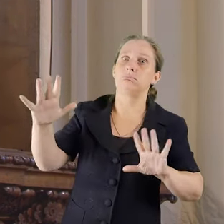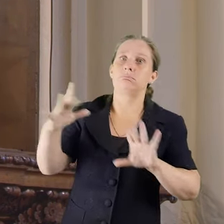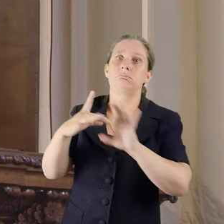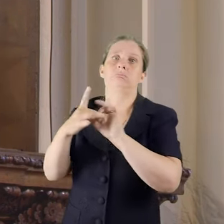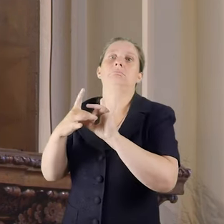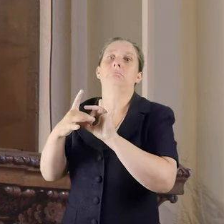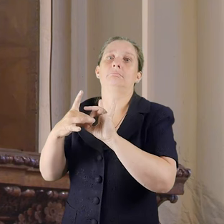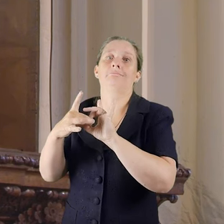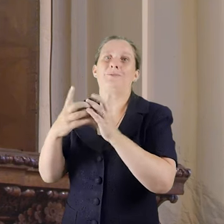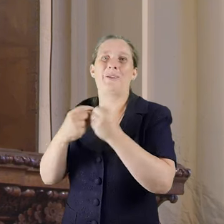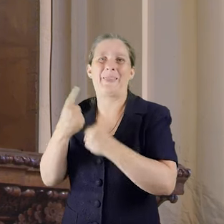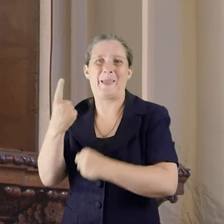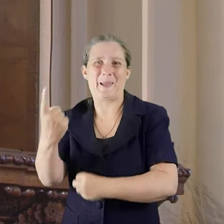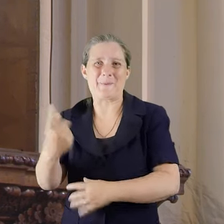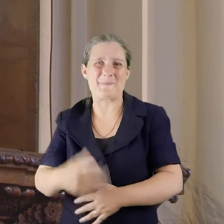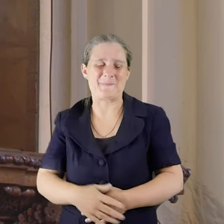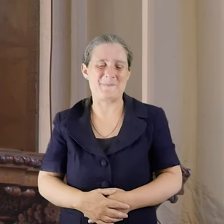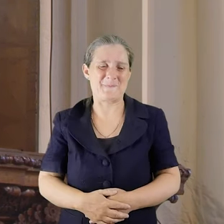in him.